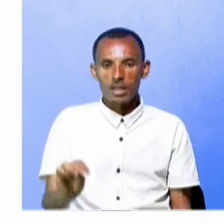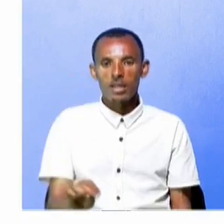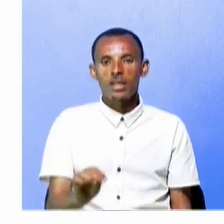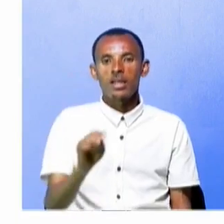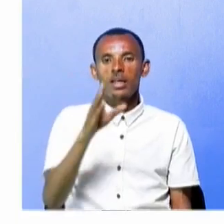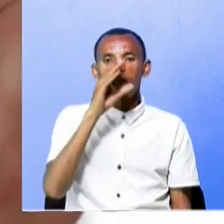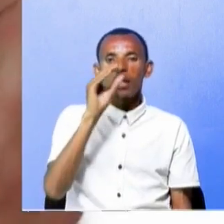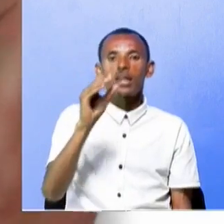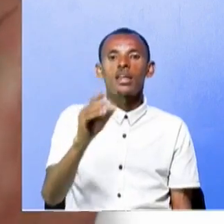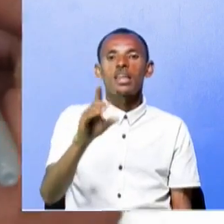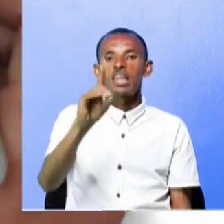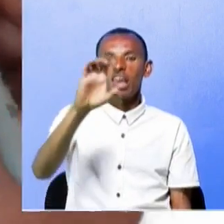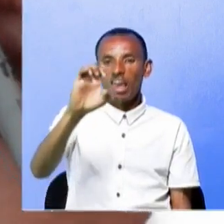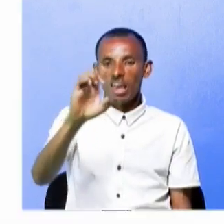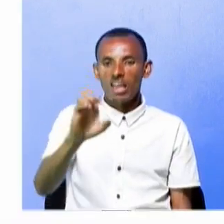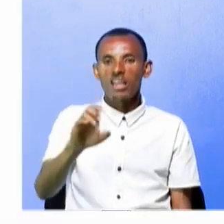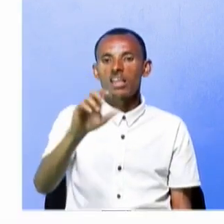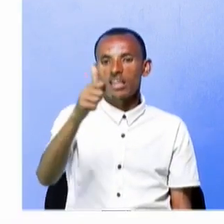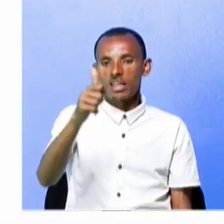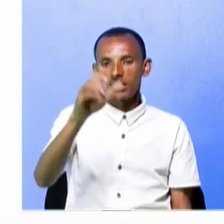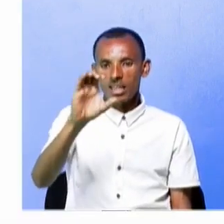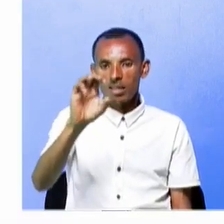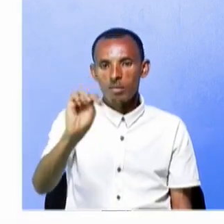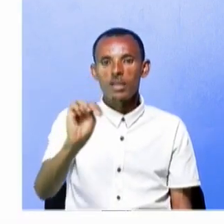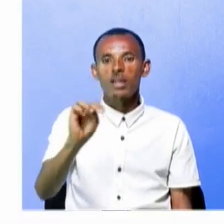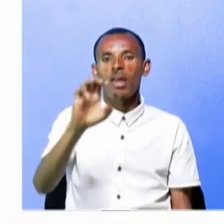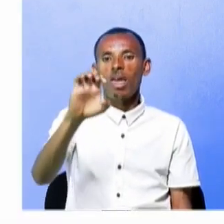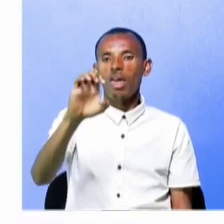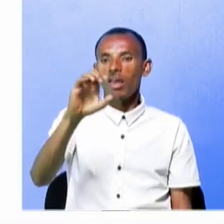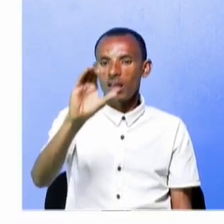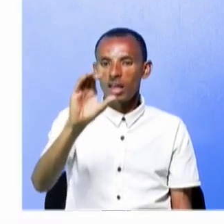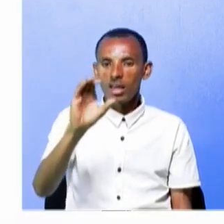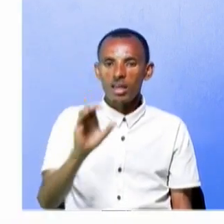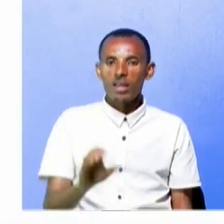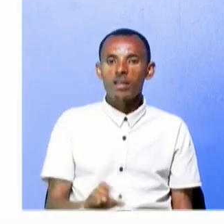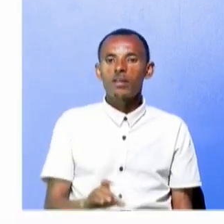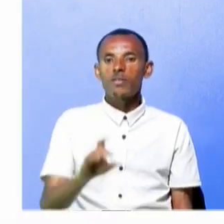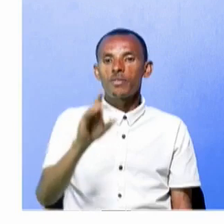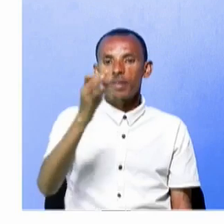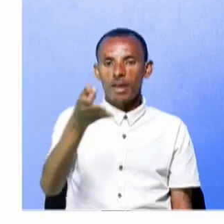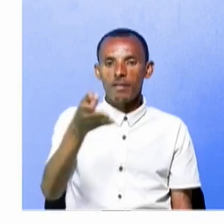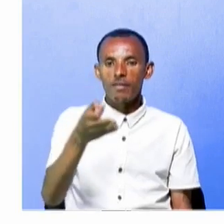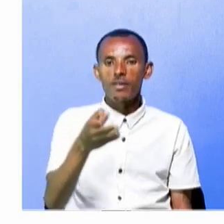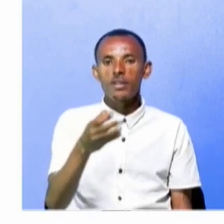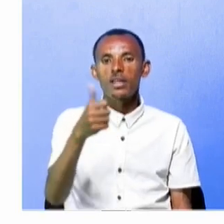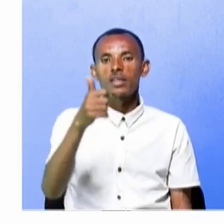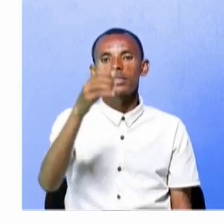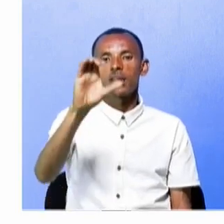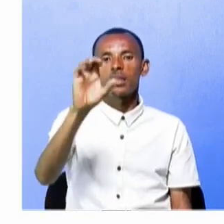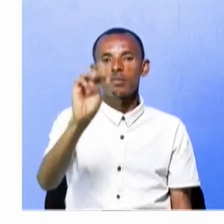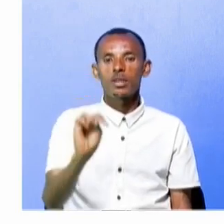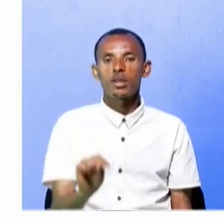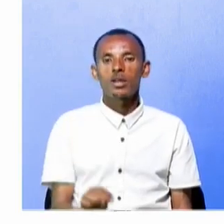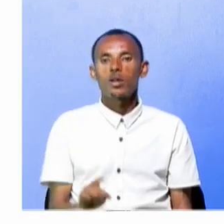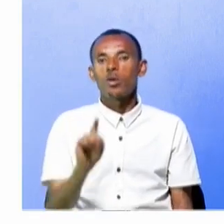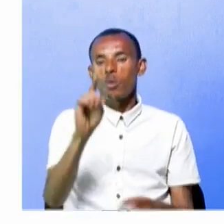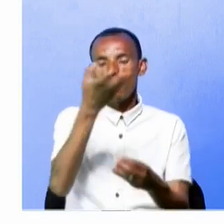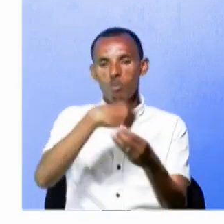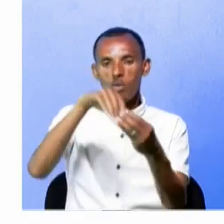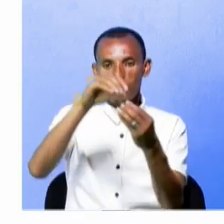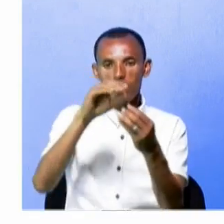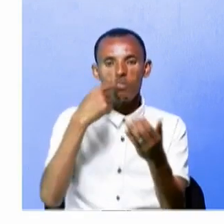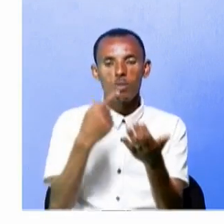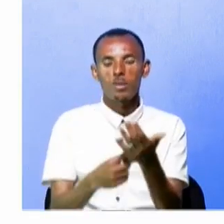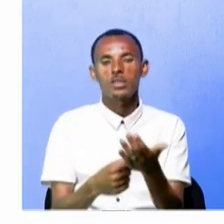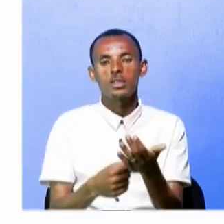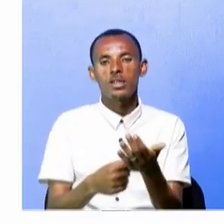centimeter. Say this is 12 centimeter. One more information about these two triangles is, assume this